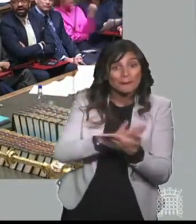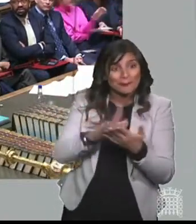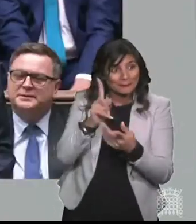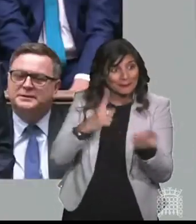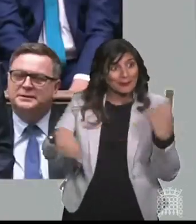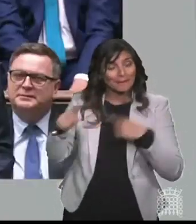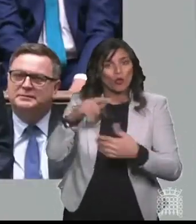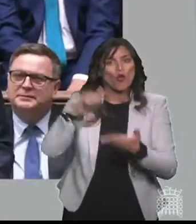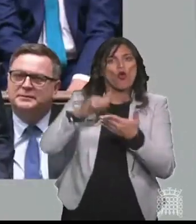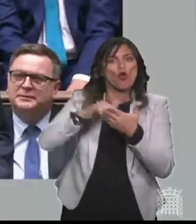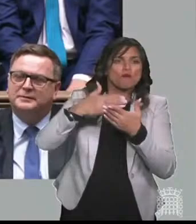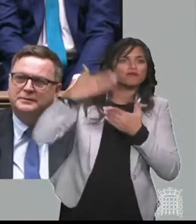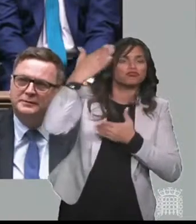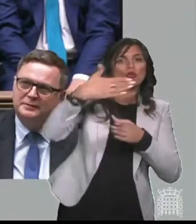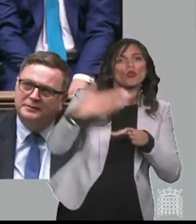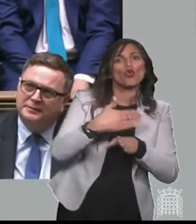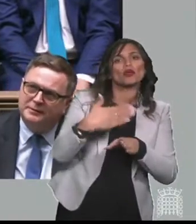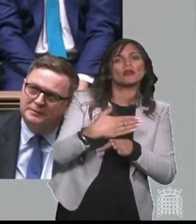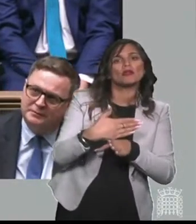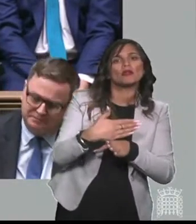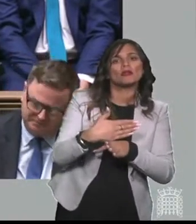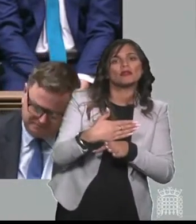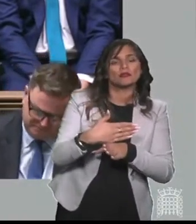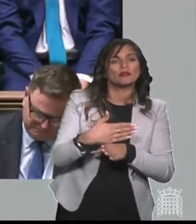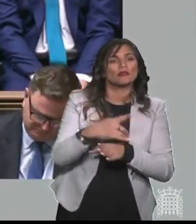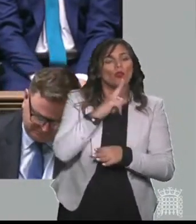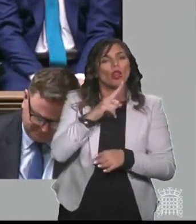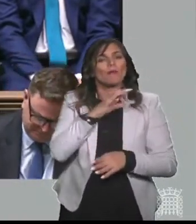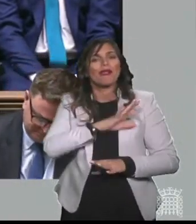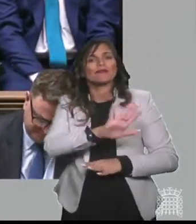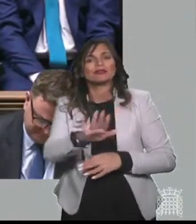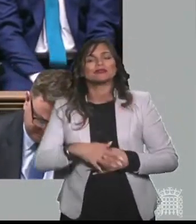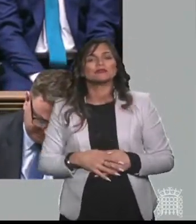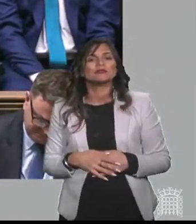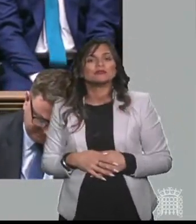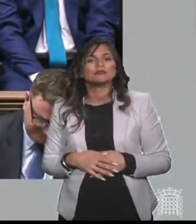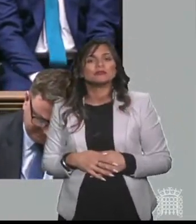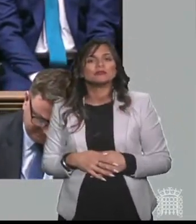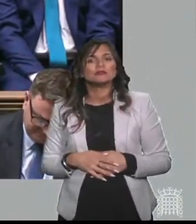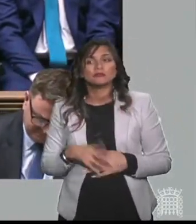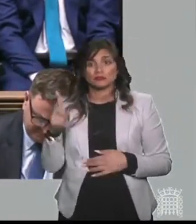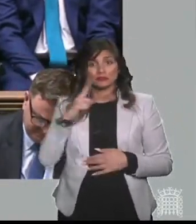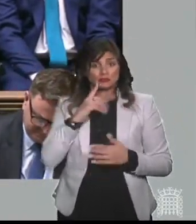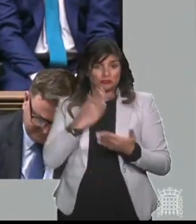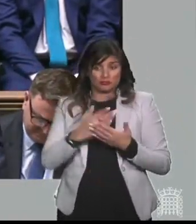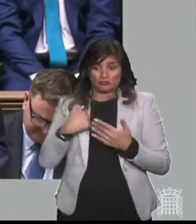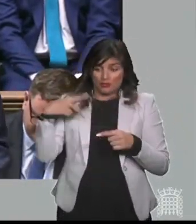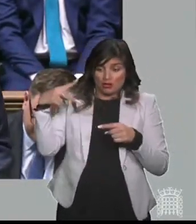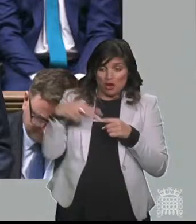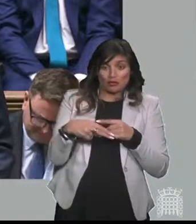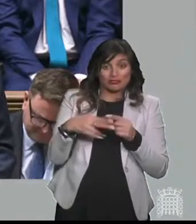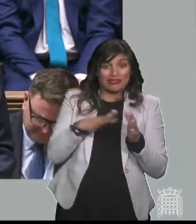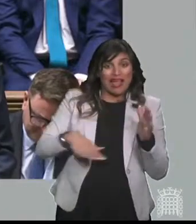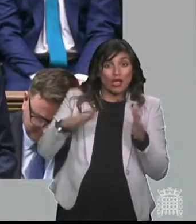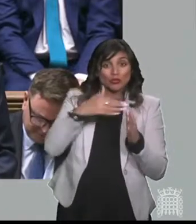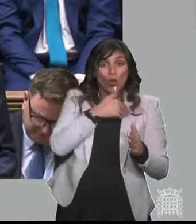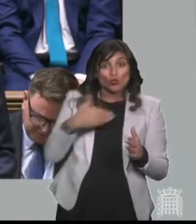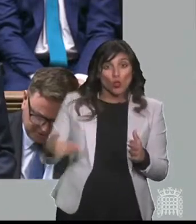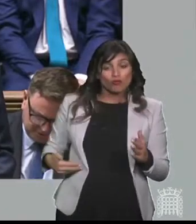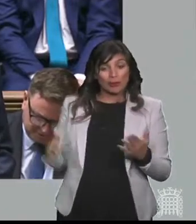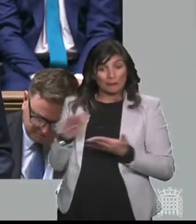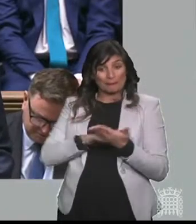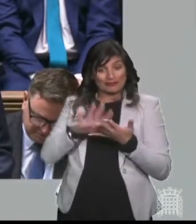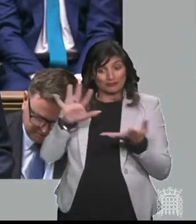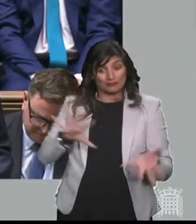work. And they say today's measures will, just on national insurance, will lead to the equivalent of